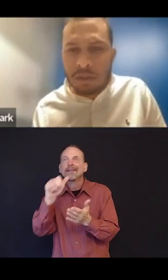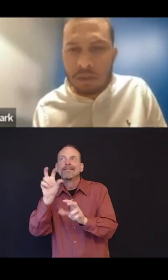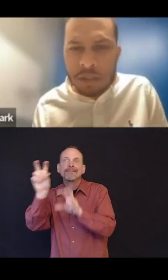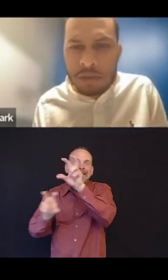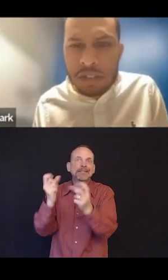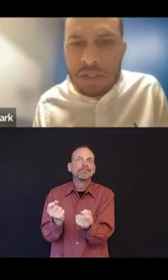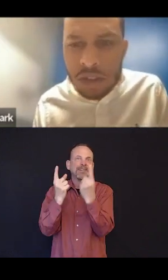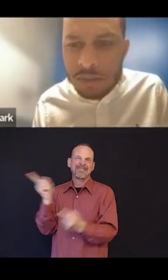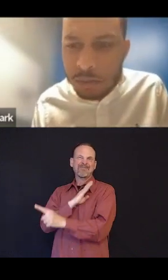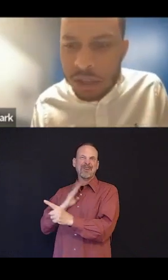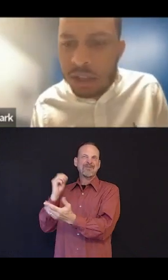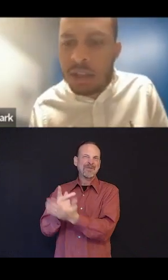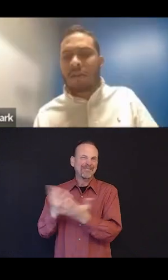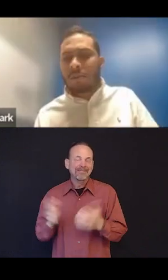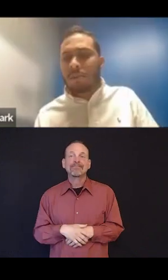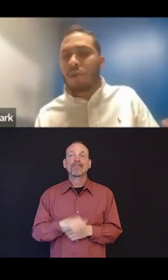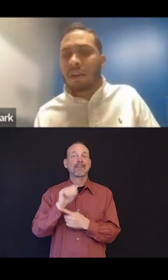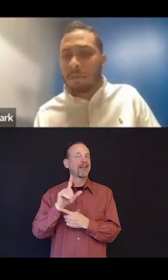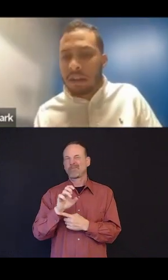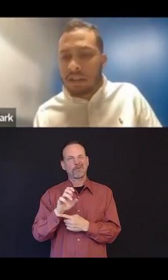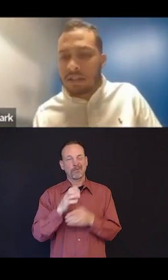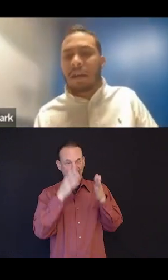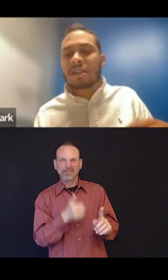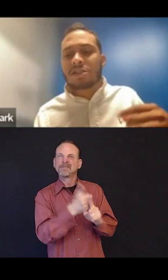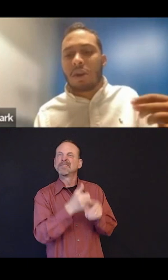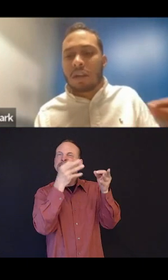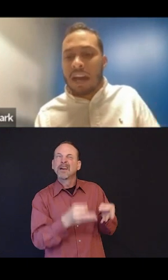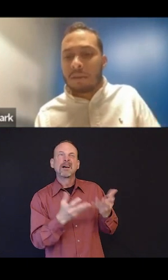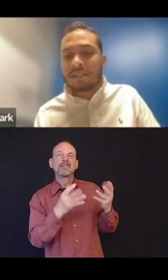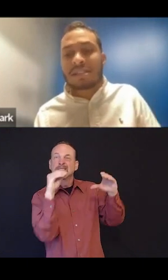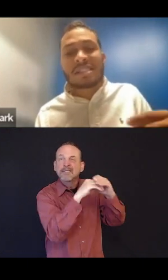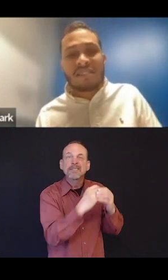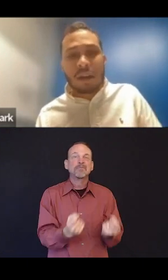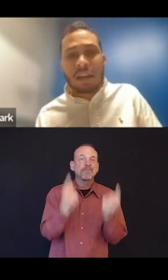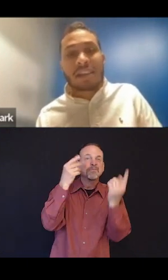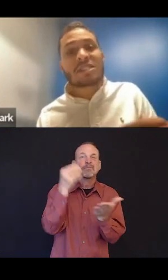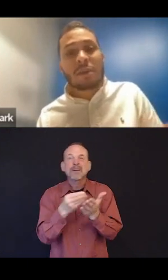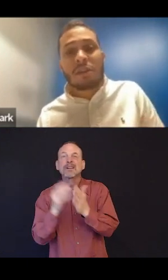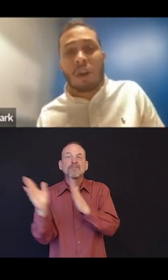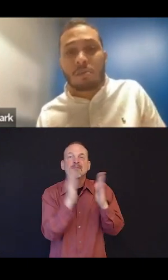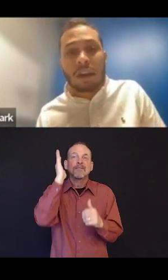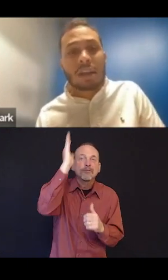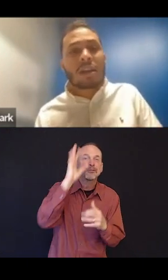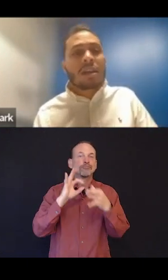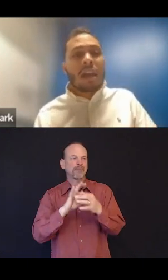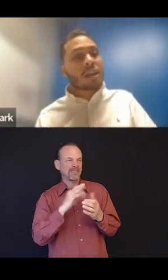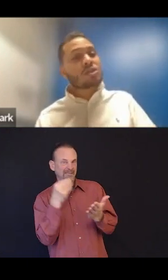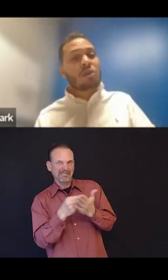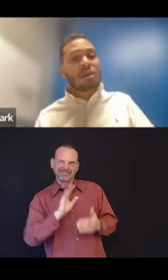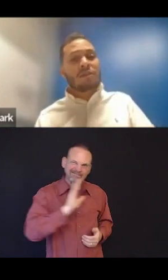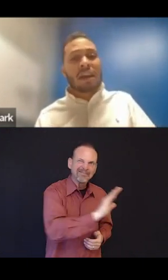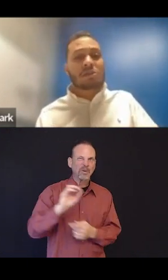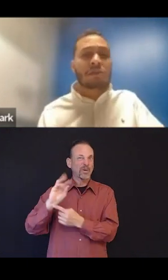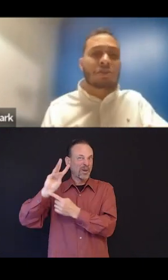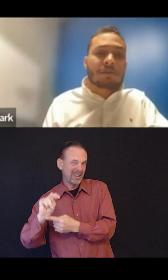as a special needs trust would be, giving people more independence and additional autonomy to save money and spend their own money and